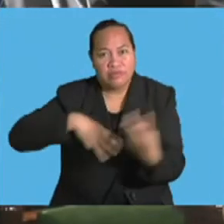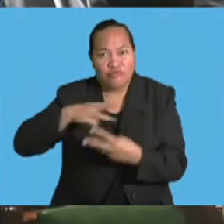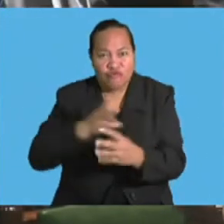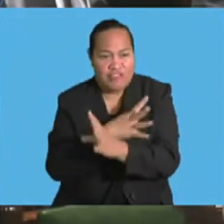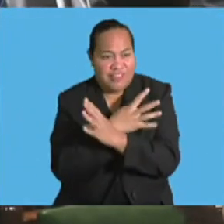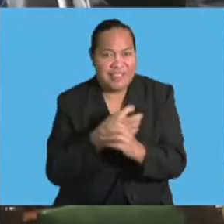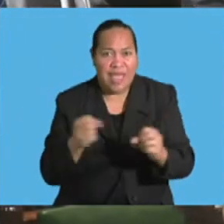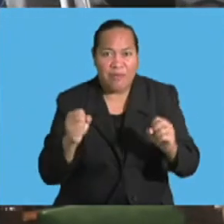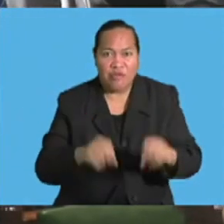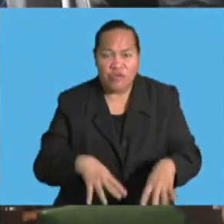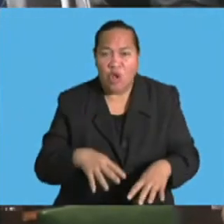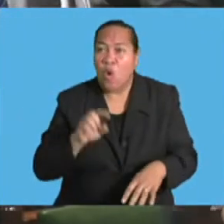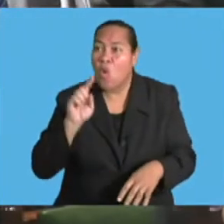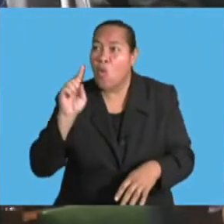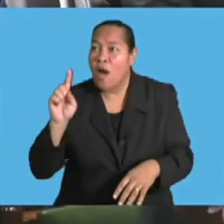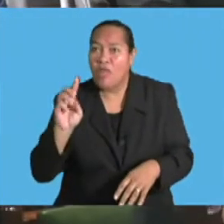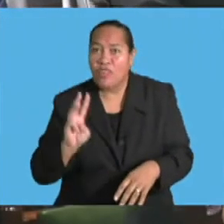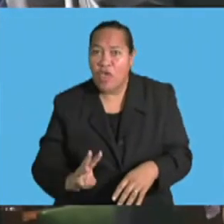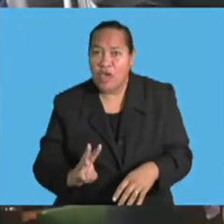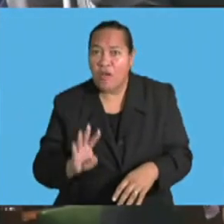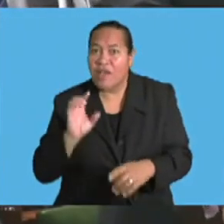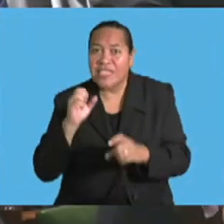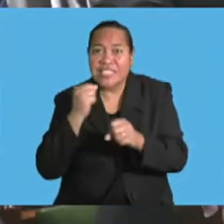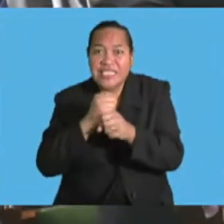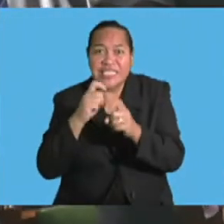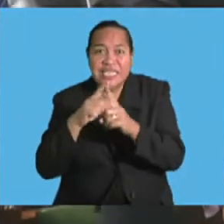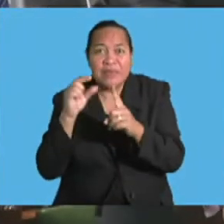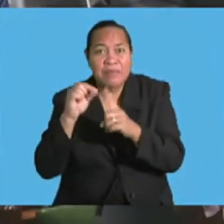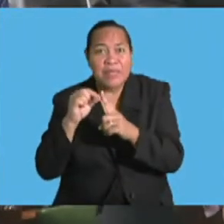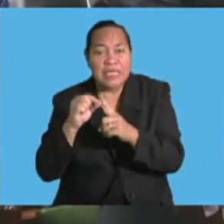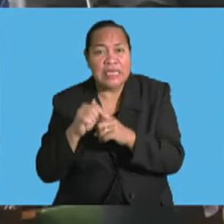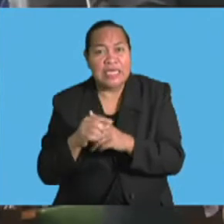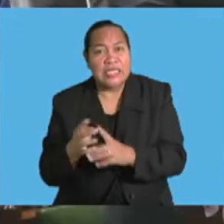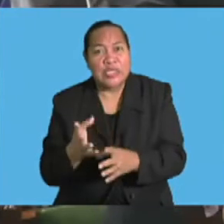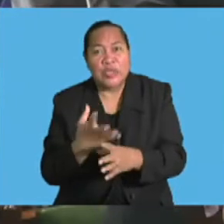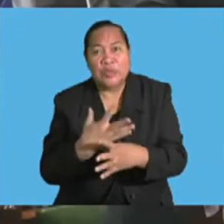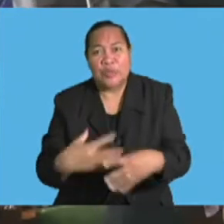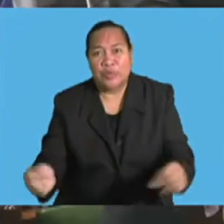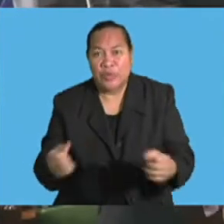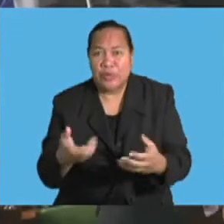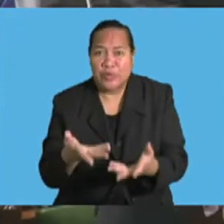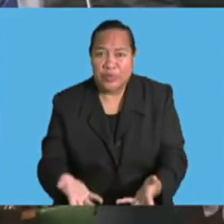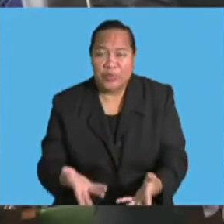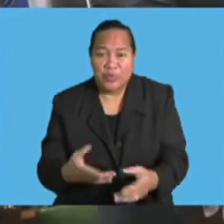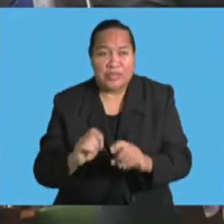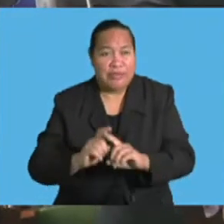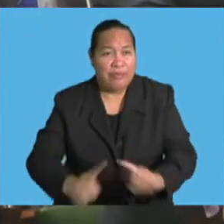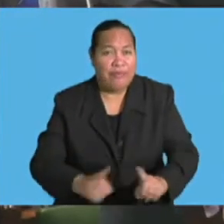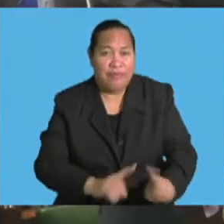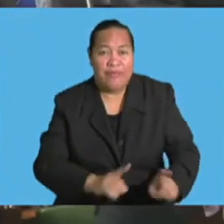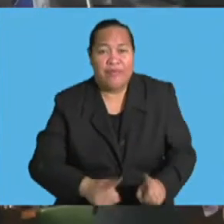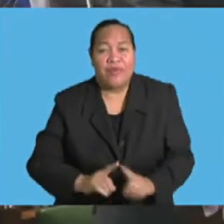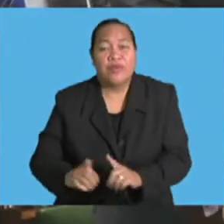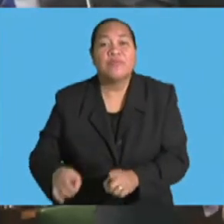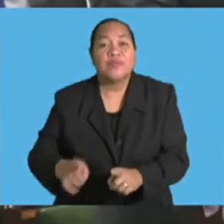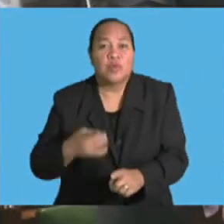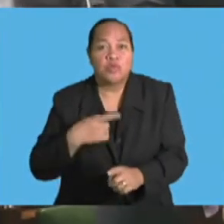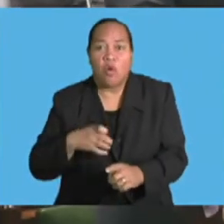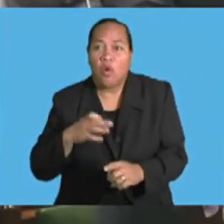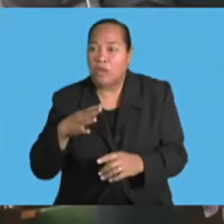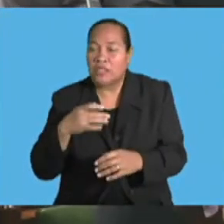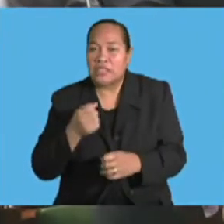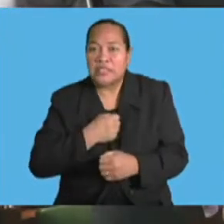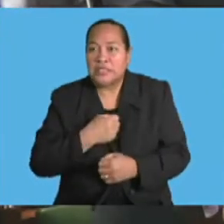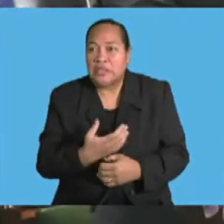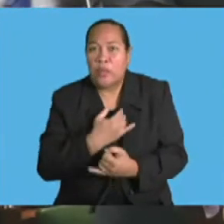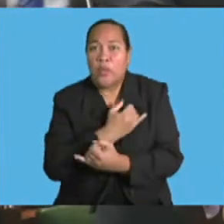equal to 1/3 of the value of our GDP, and which, God forbid, could be much worse in the event of a direct hit on the whole of Fiji,